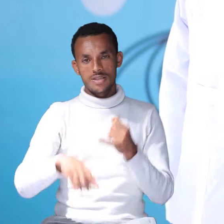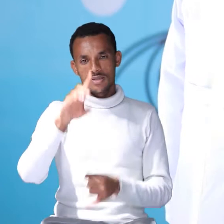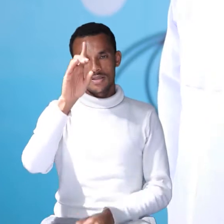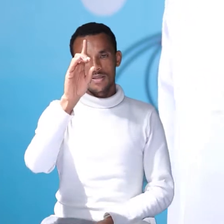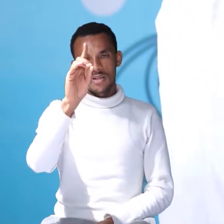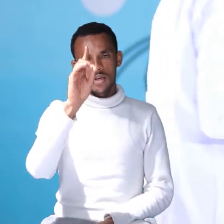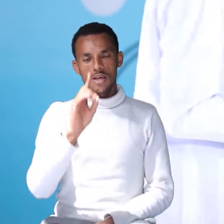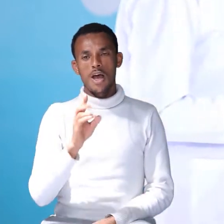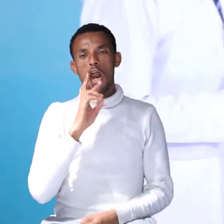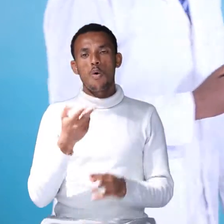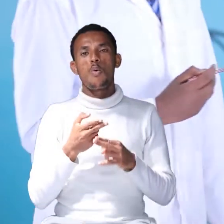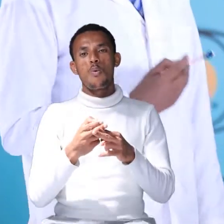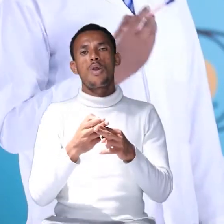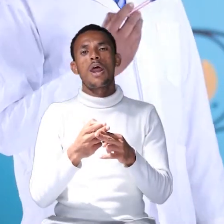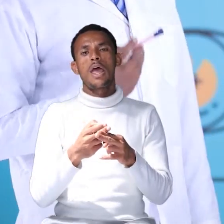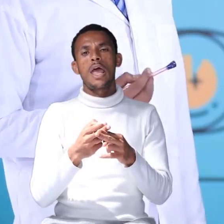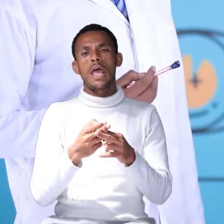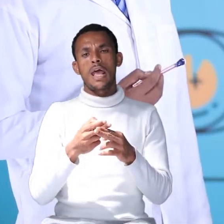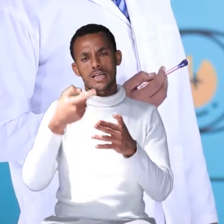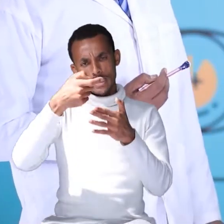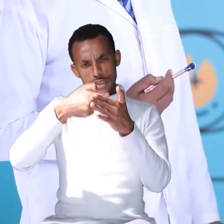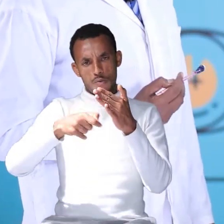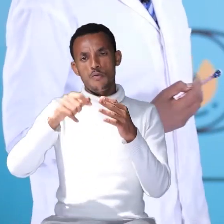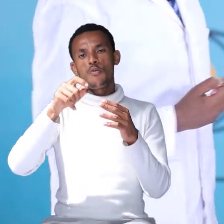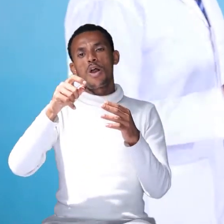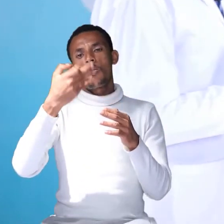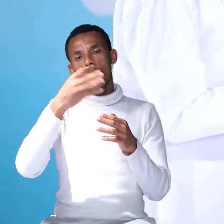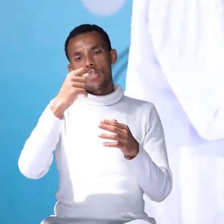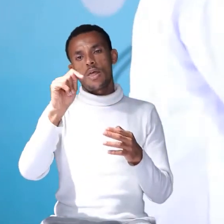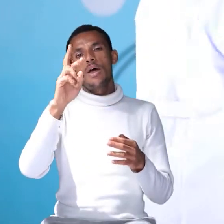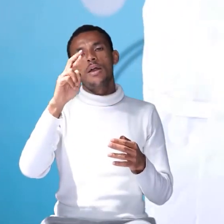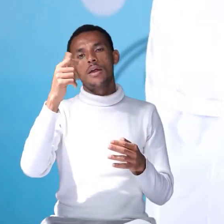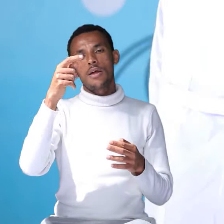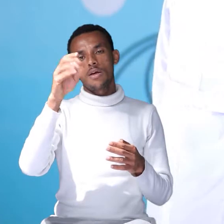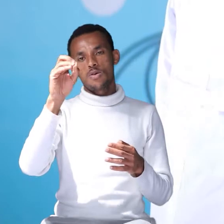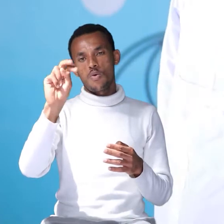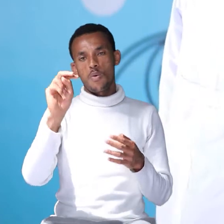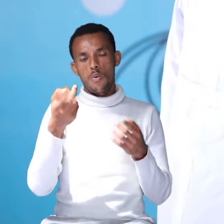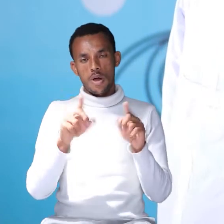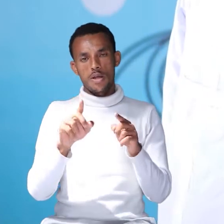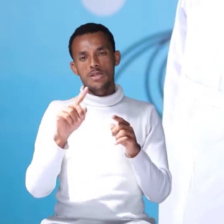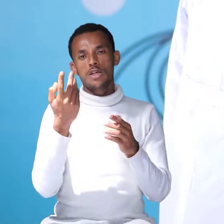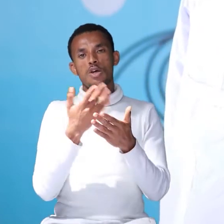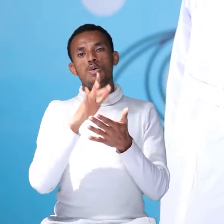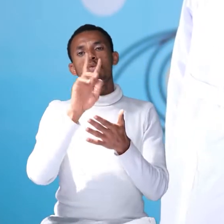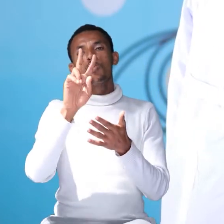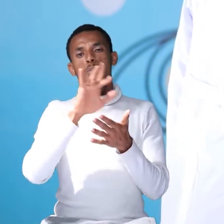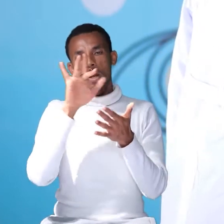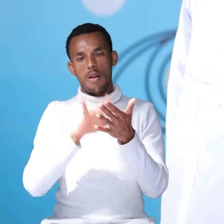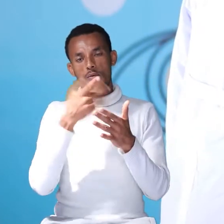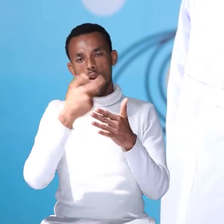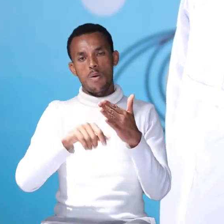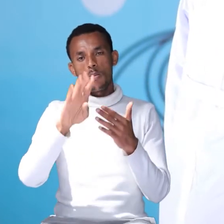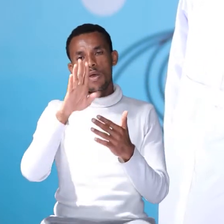D, are called extreme values of the ratio, proportion. Whereas the two middle values, B and